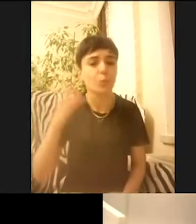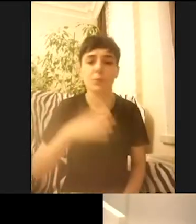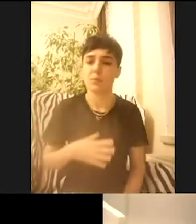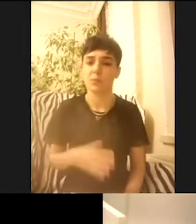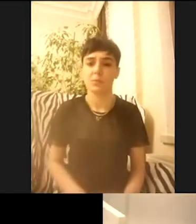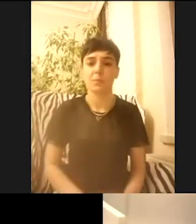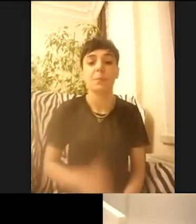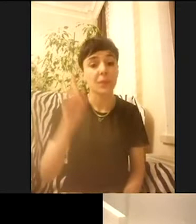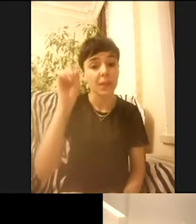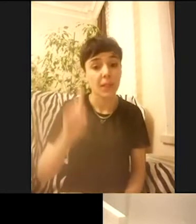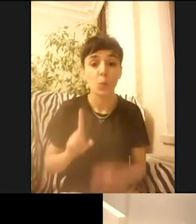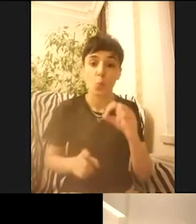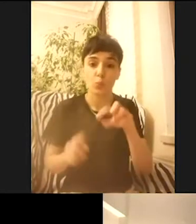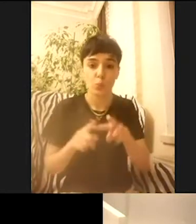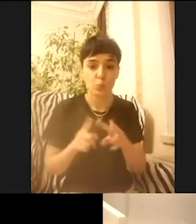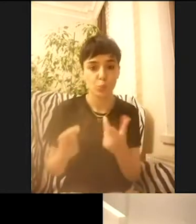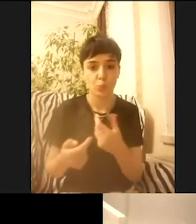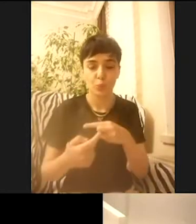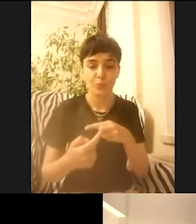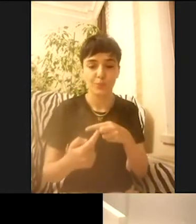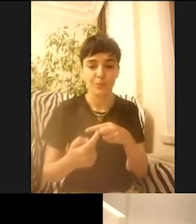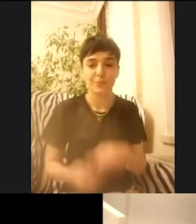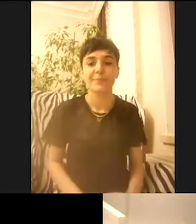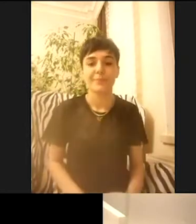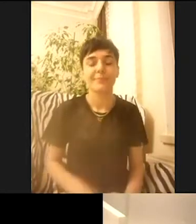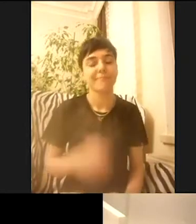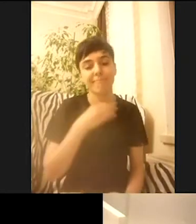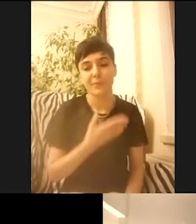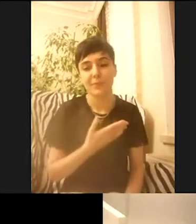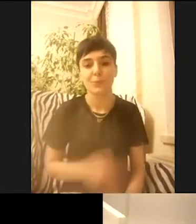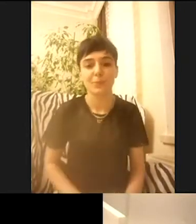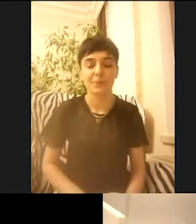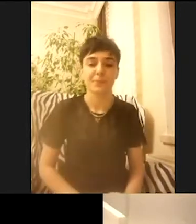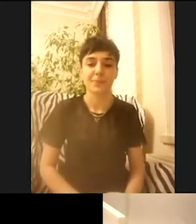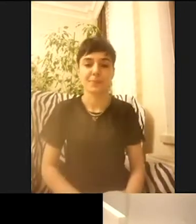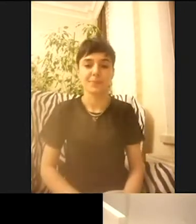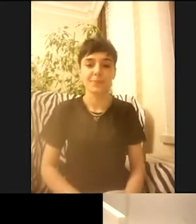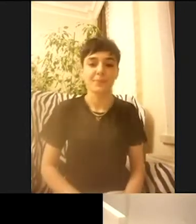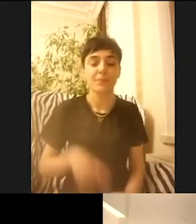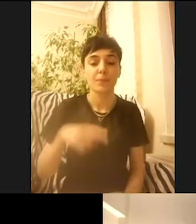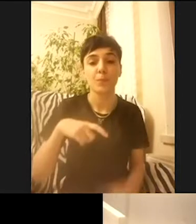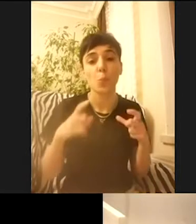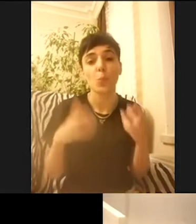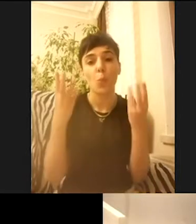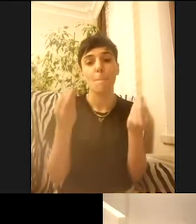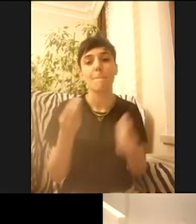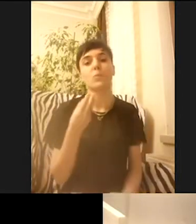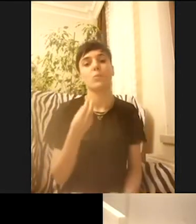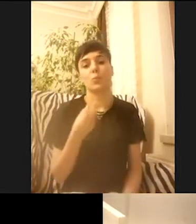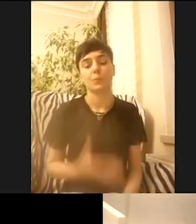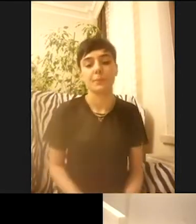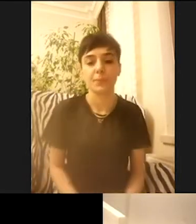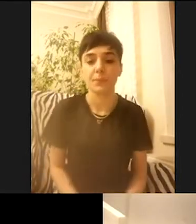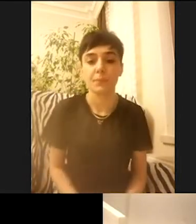course. Thank you again for everything. This is great to be here now. First, I want to say this is the second year of Through the